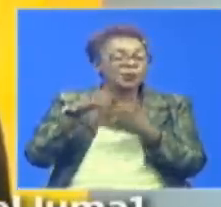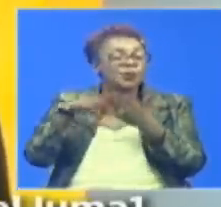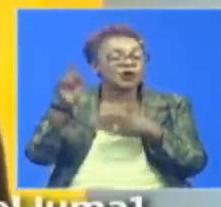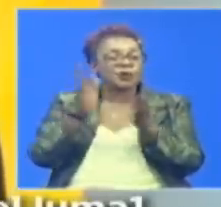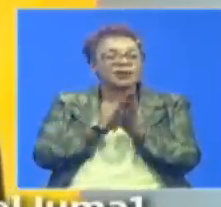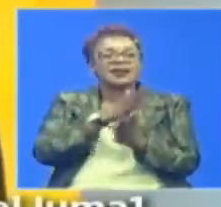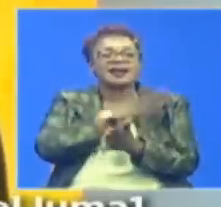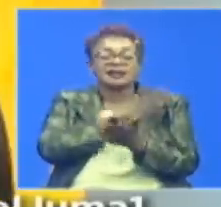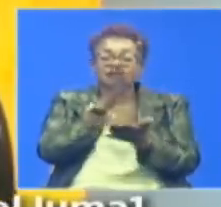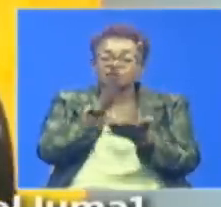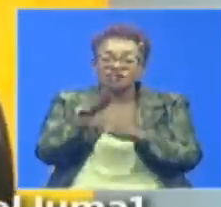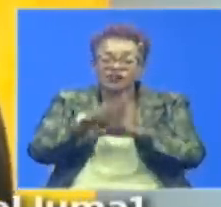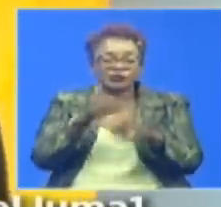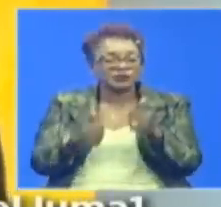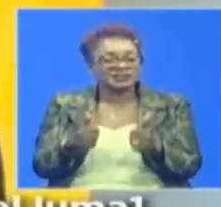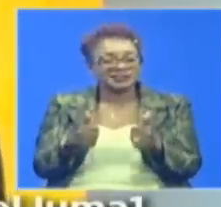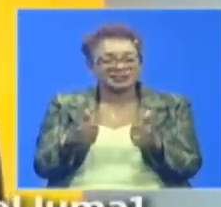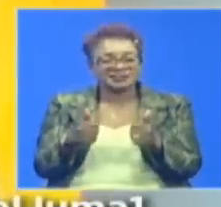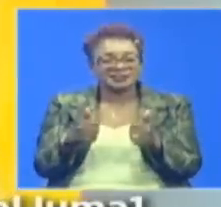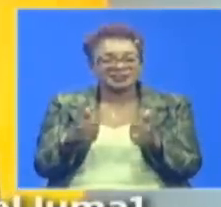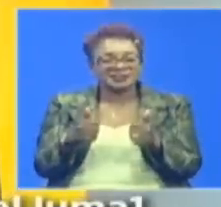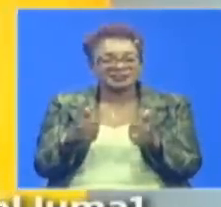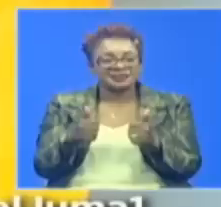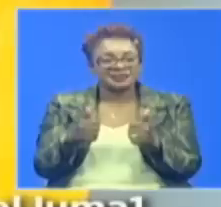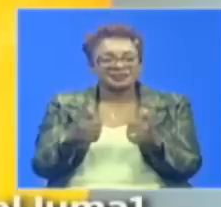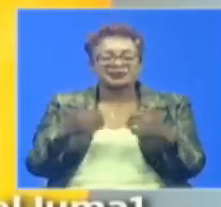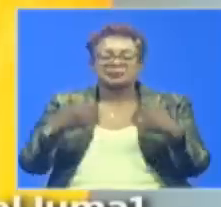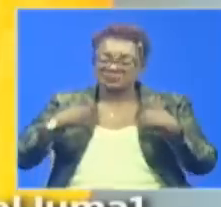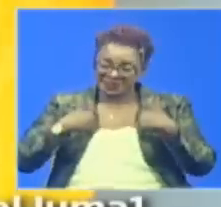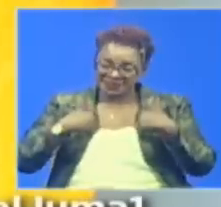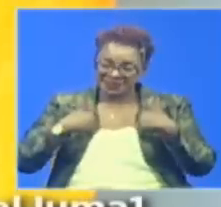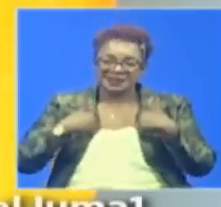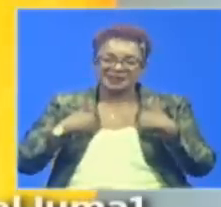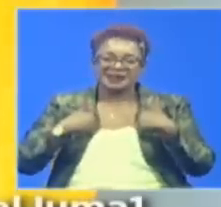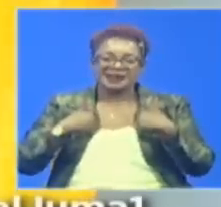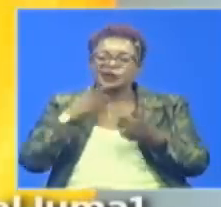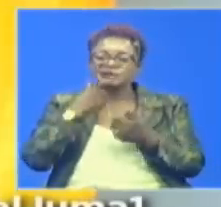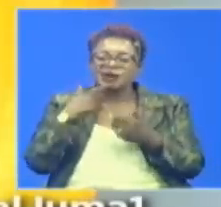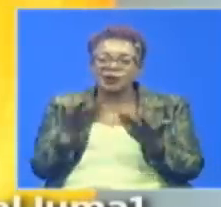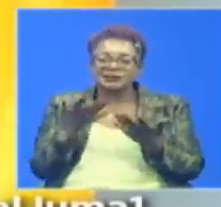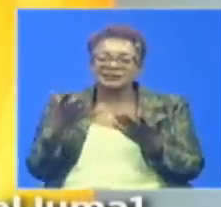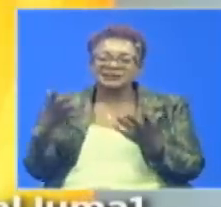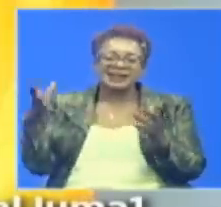Kweli ama uongo? Na mimi ndio nilikuwa nasema hiyo NASA hawa. Sina mna hiyo?